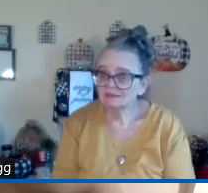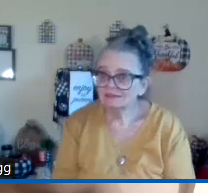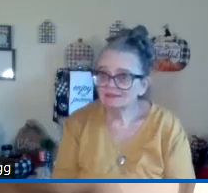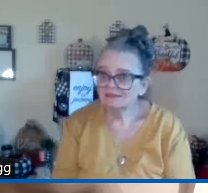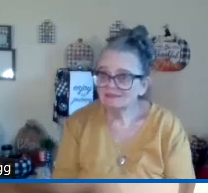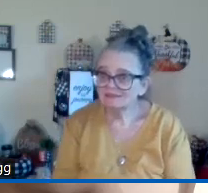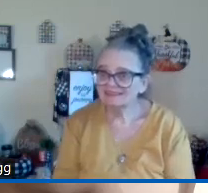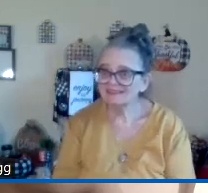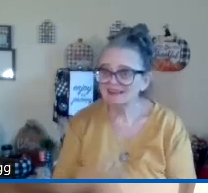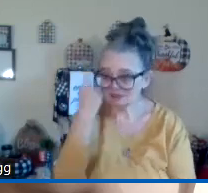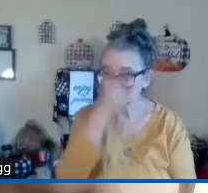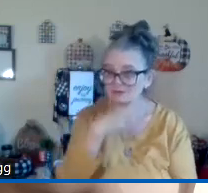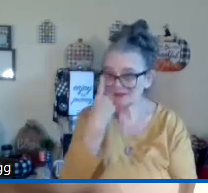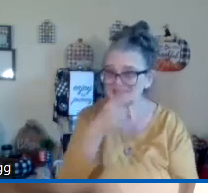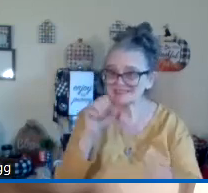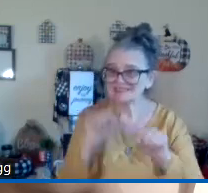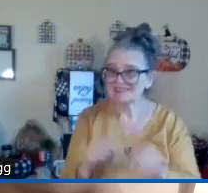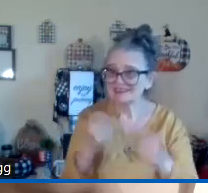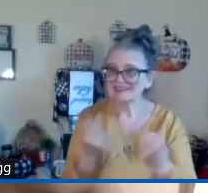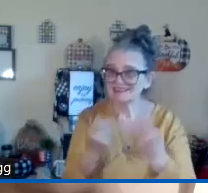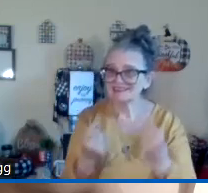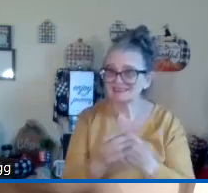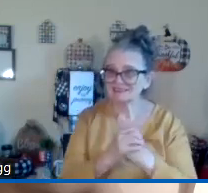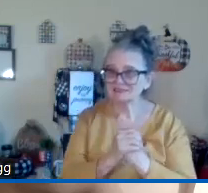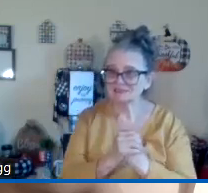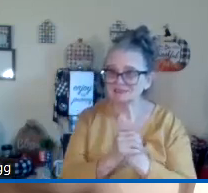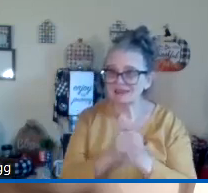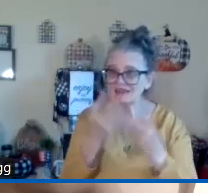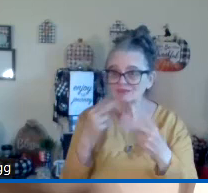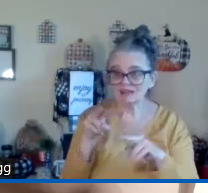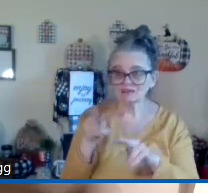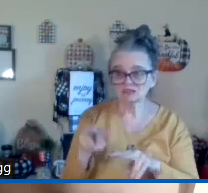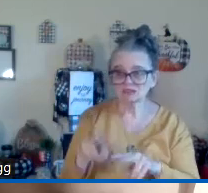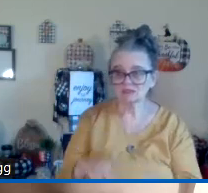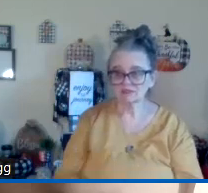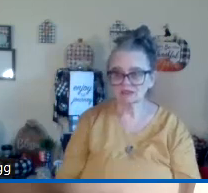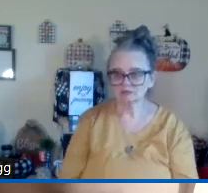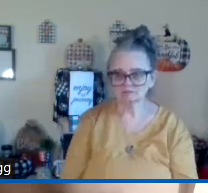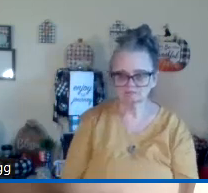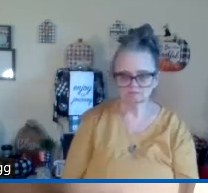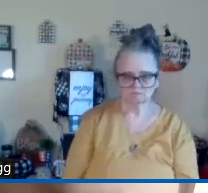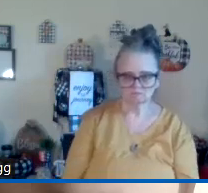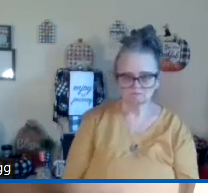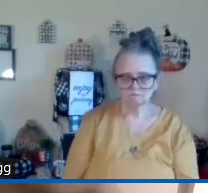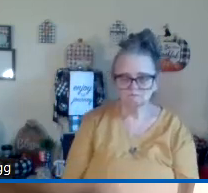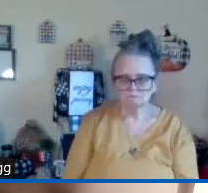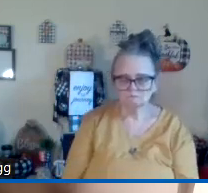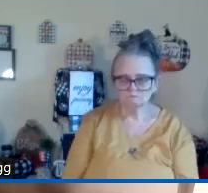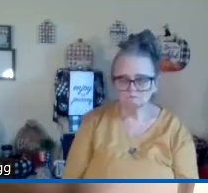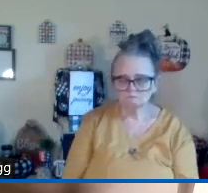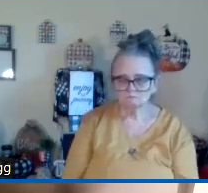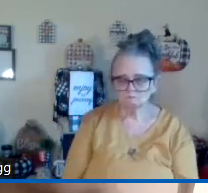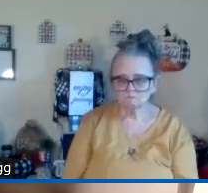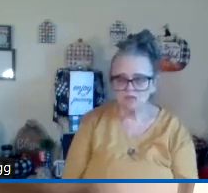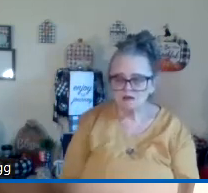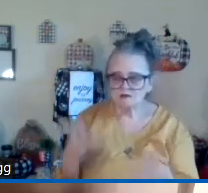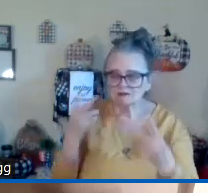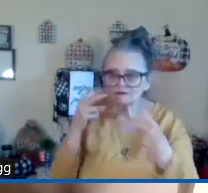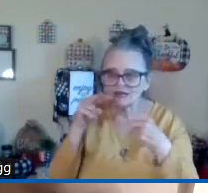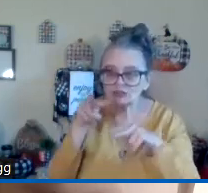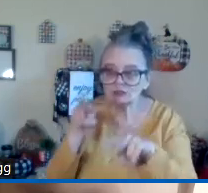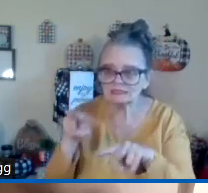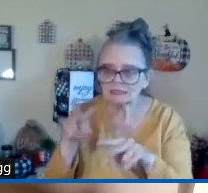more than just say, flatter, make you feel good. When people are